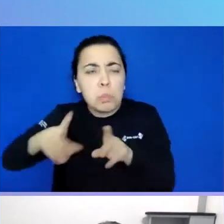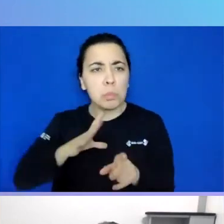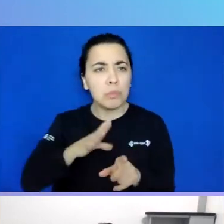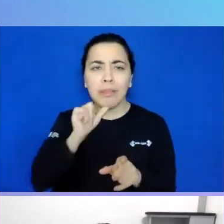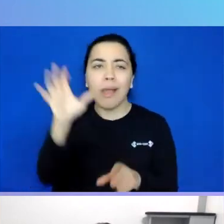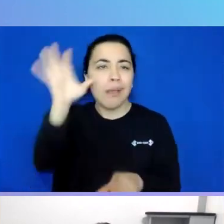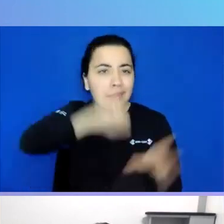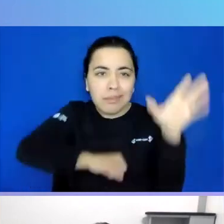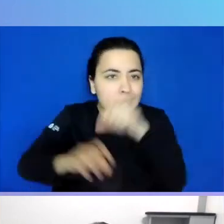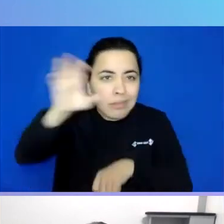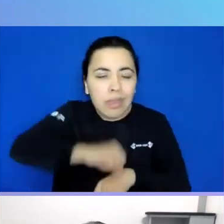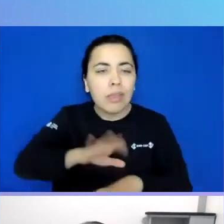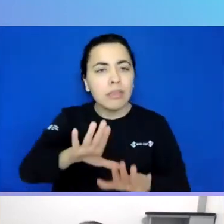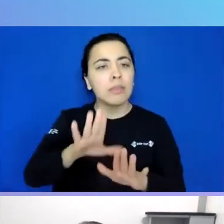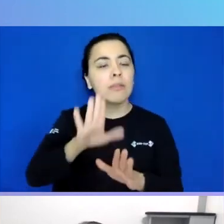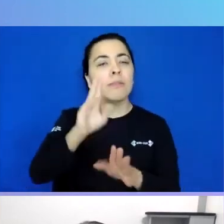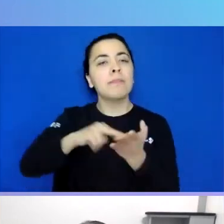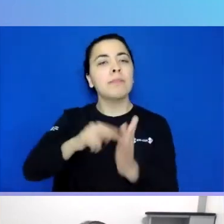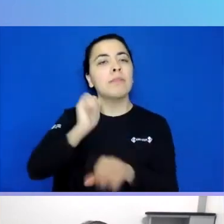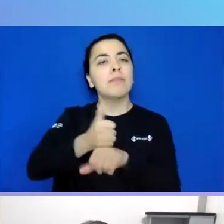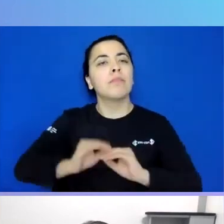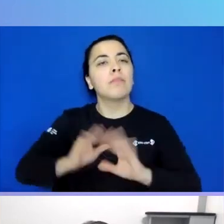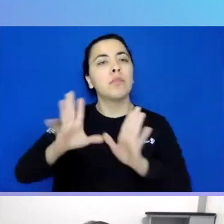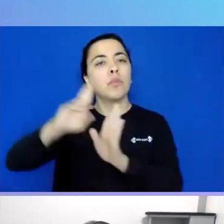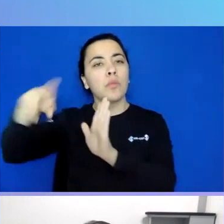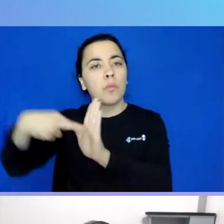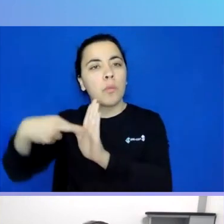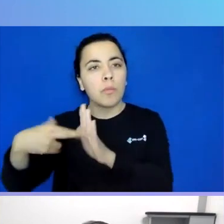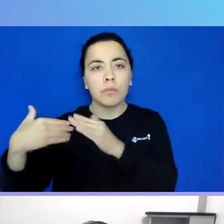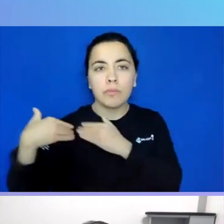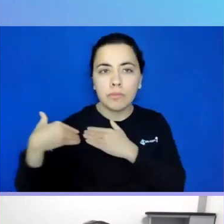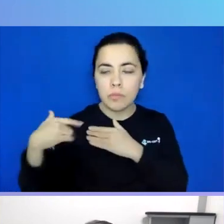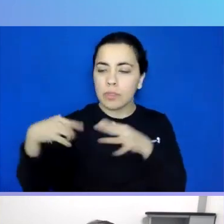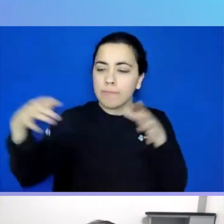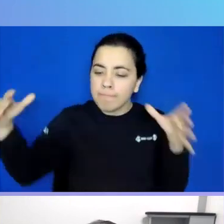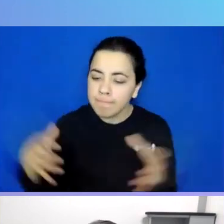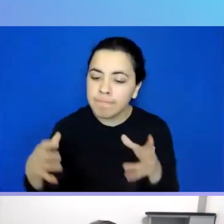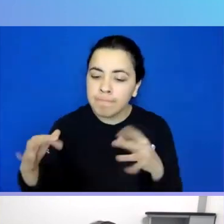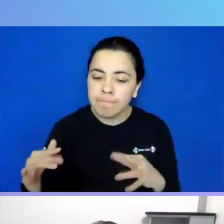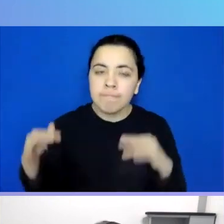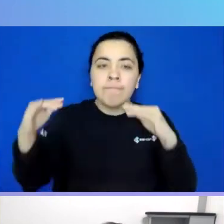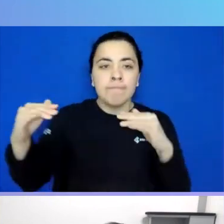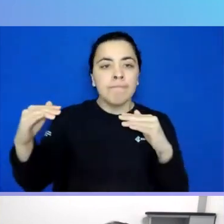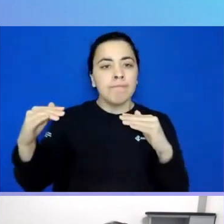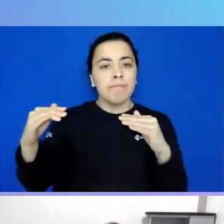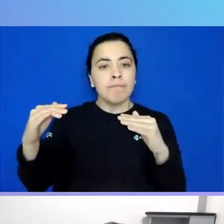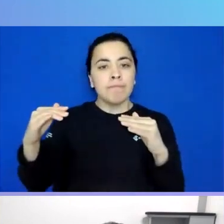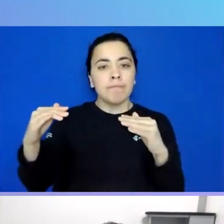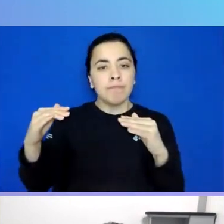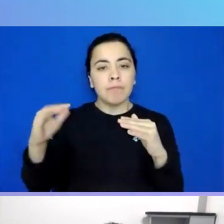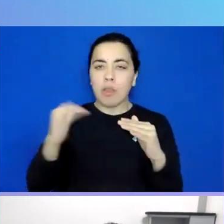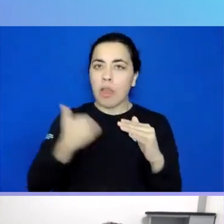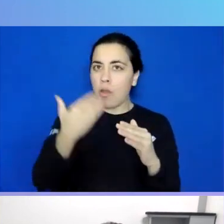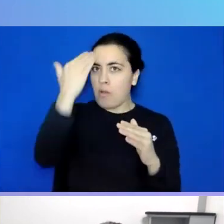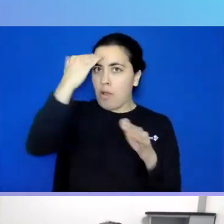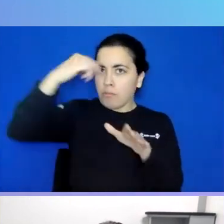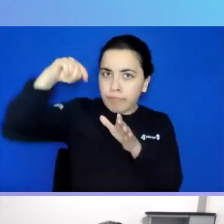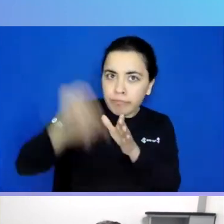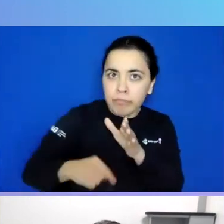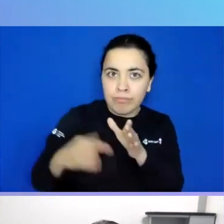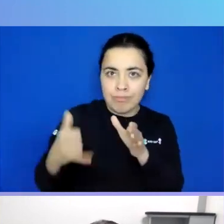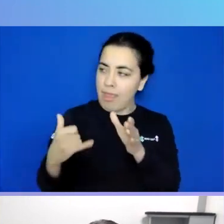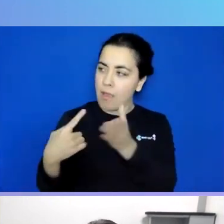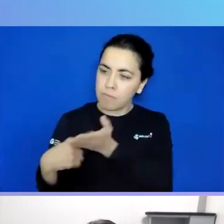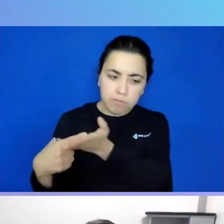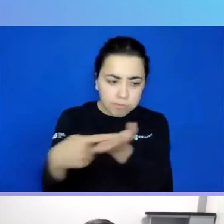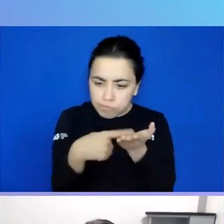and responsibilities better, and it helps us build our depth and breadth of knowledge